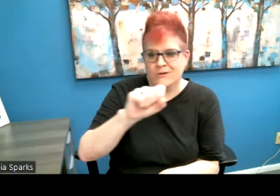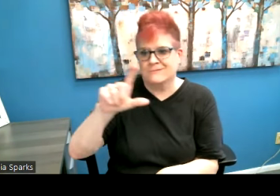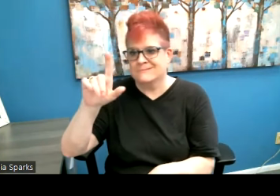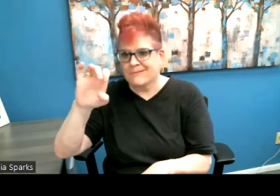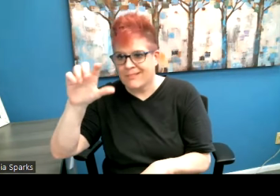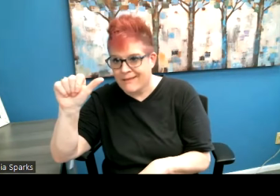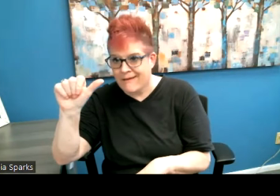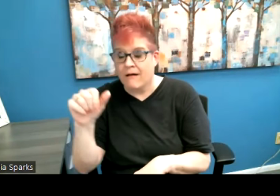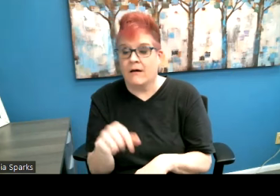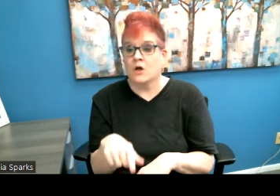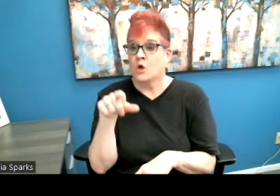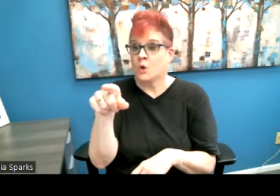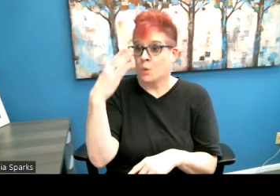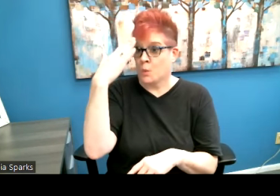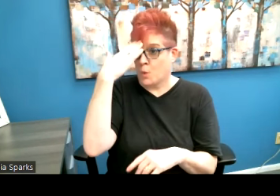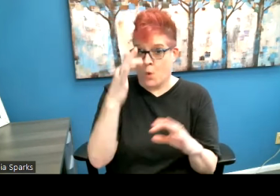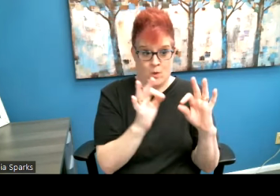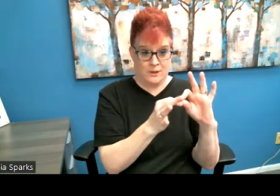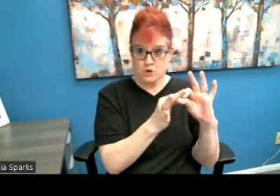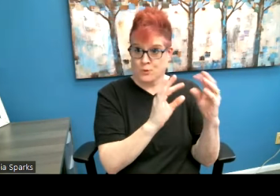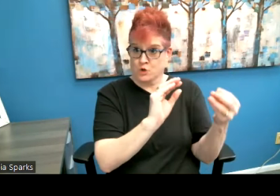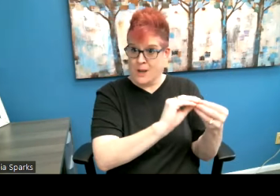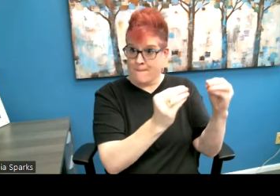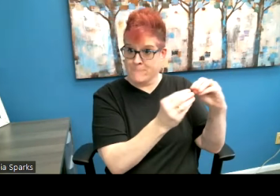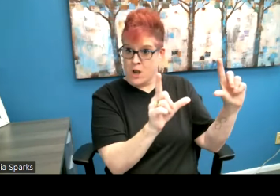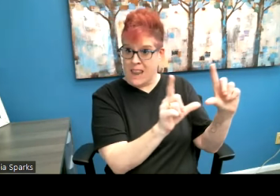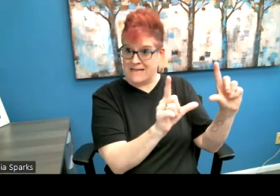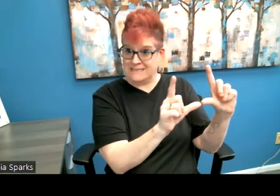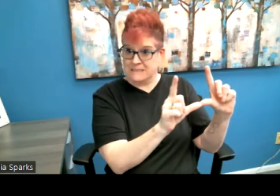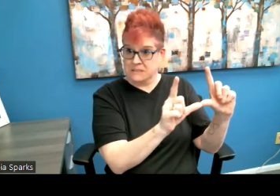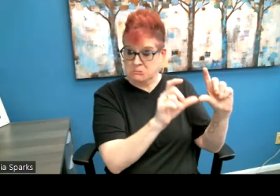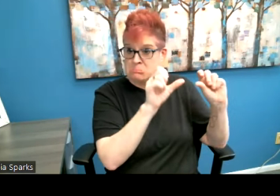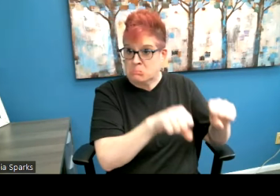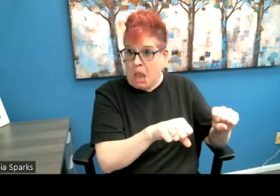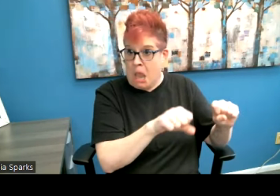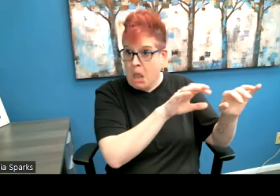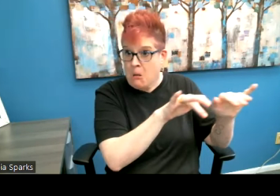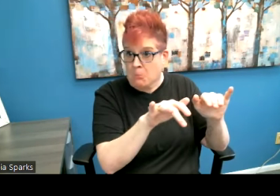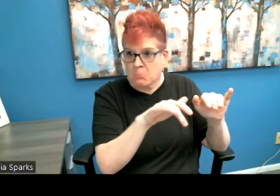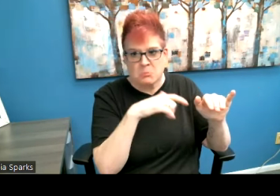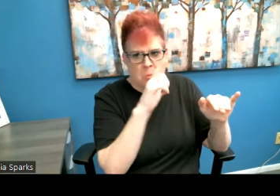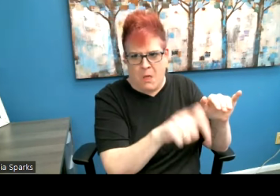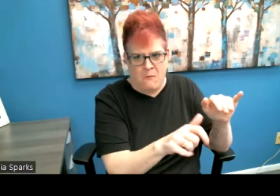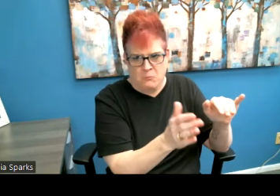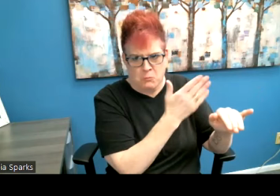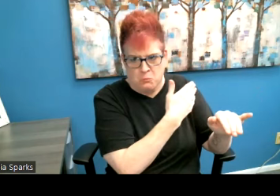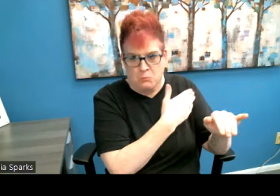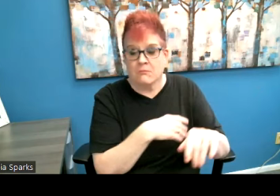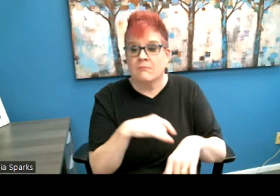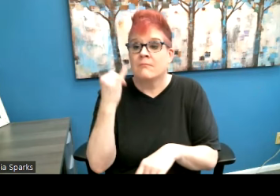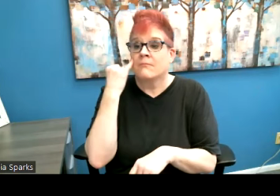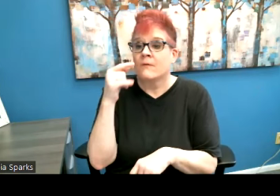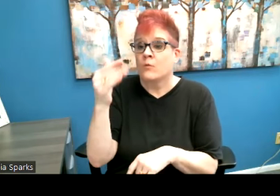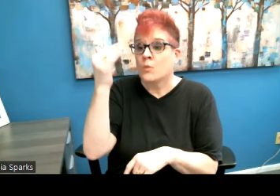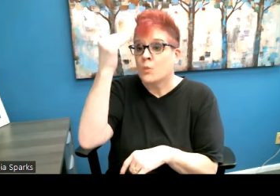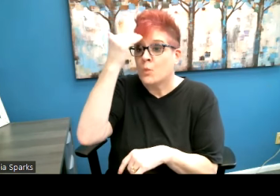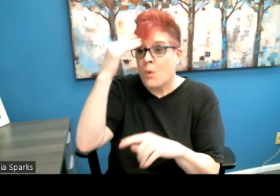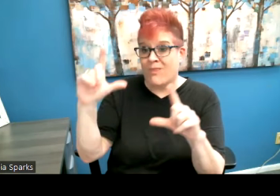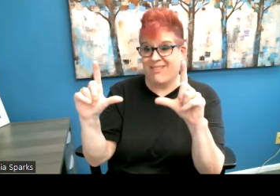If you know the interpreter's license number, you can type it here. If you also know the license that